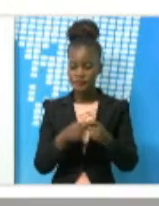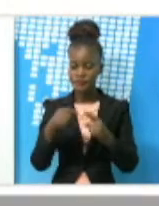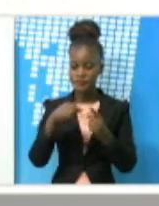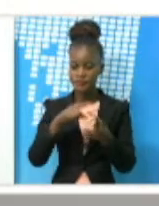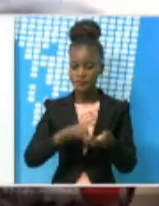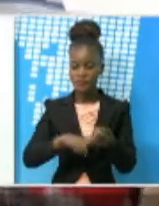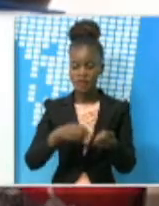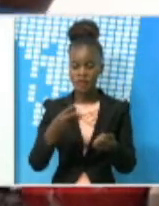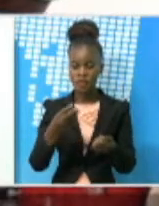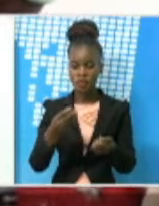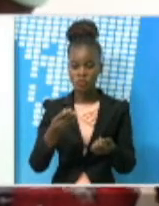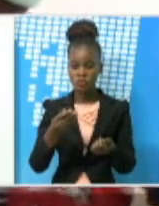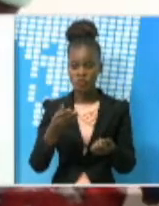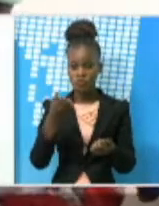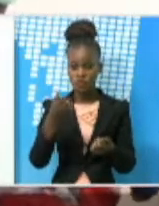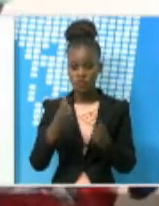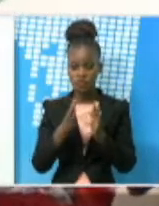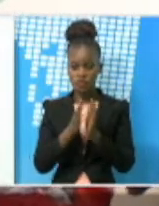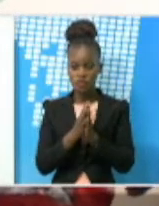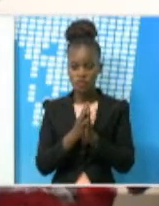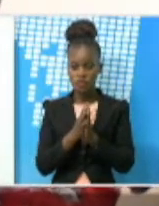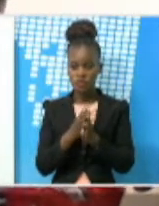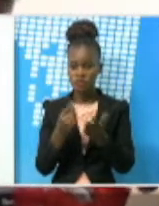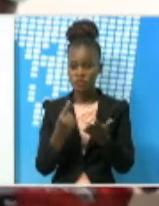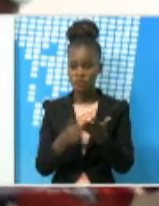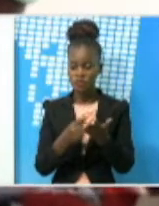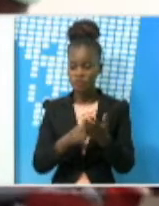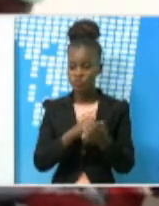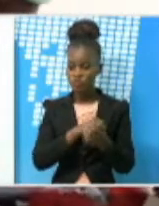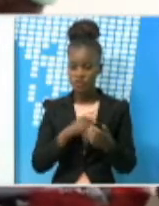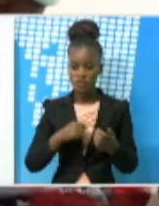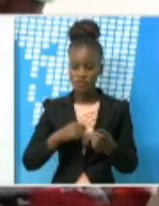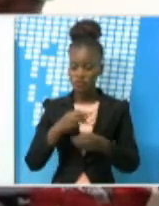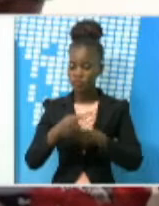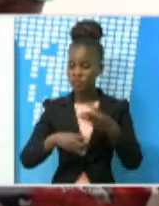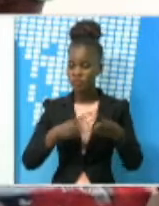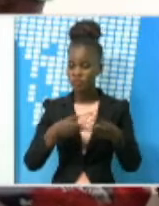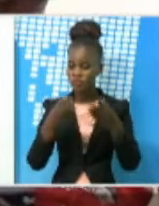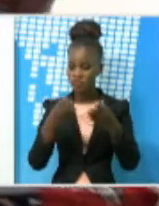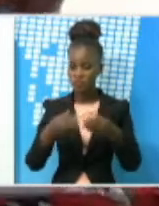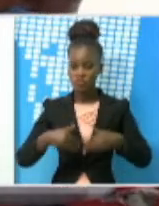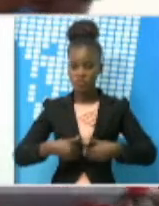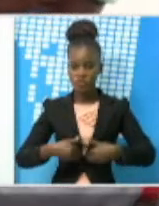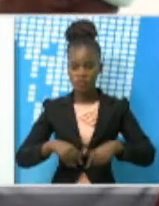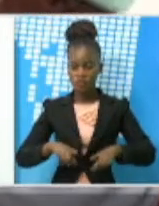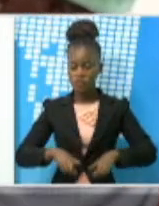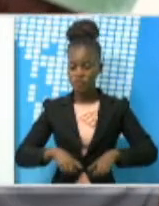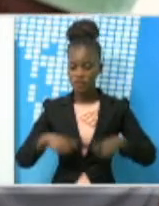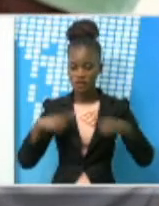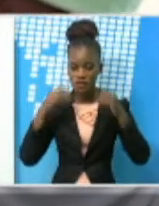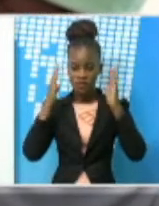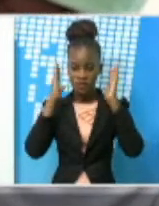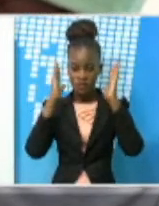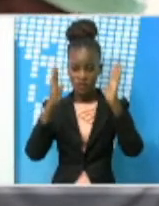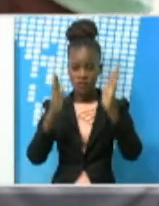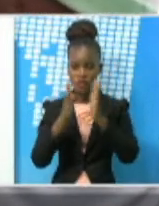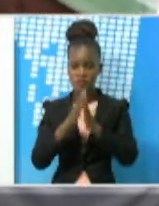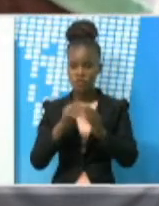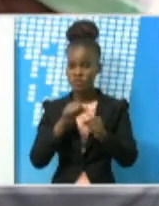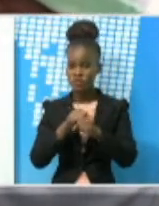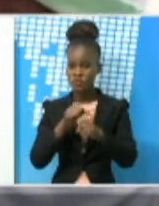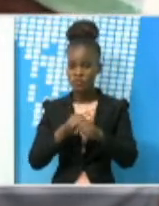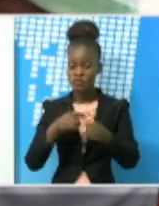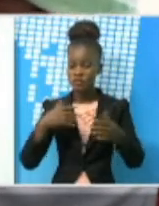money. The Uganda Women Entrepreneurs Program and the Youth Livelihood Program have been in operation